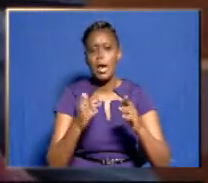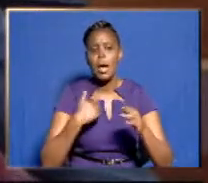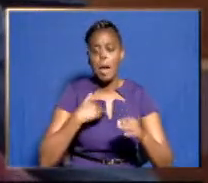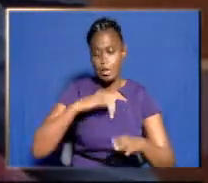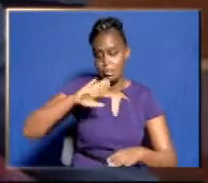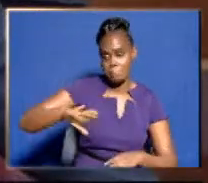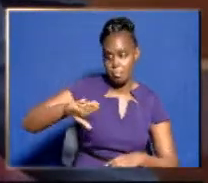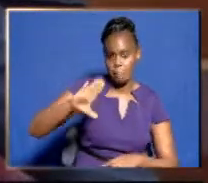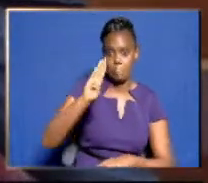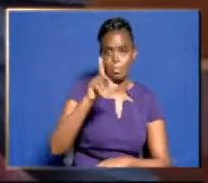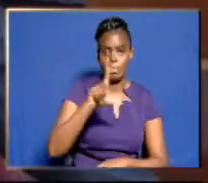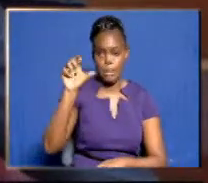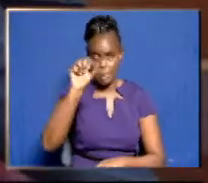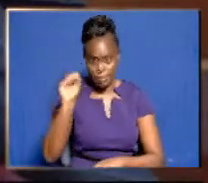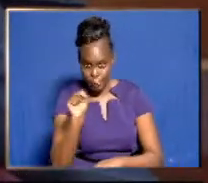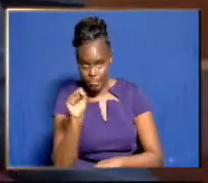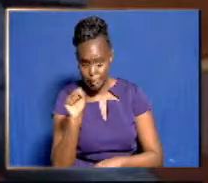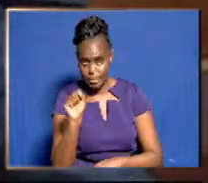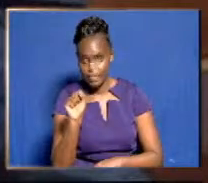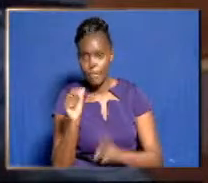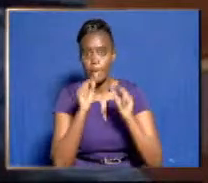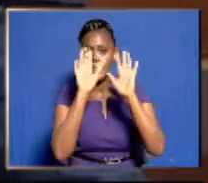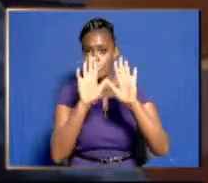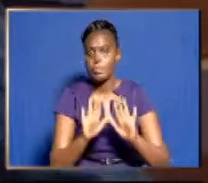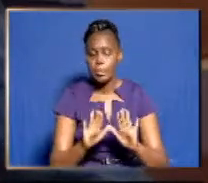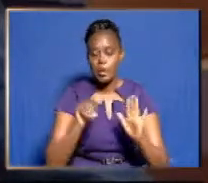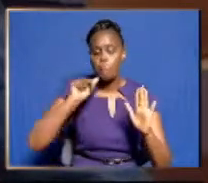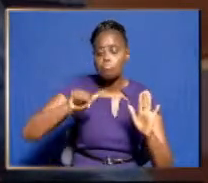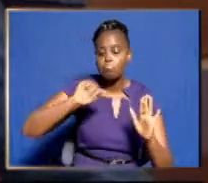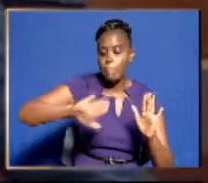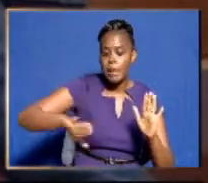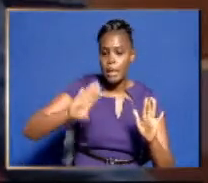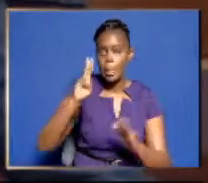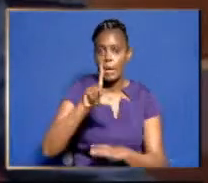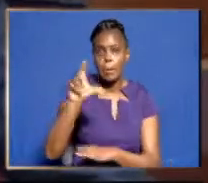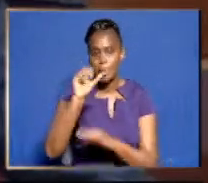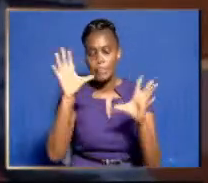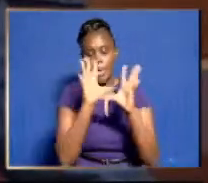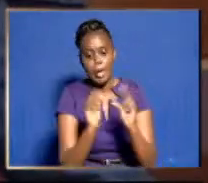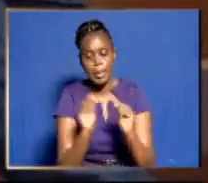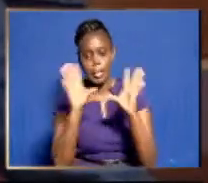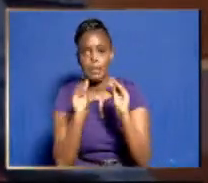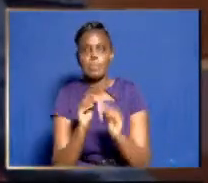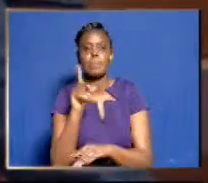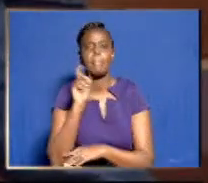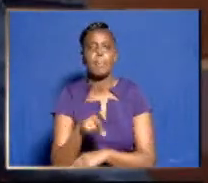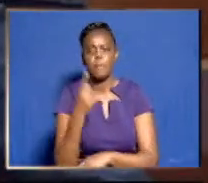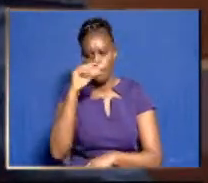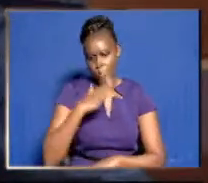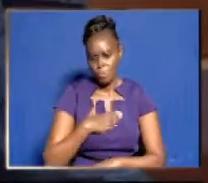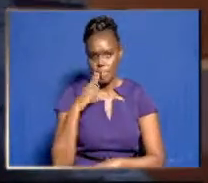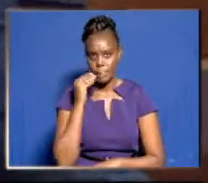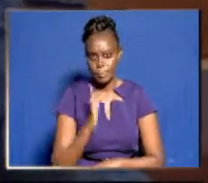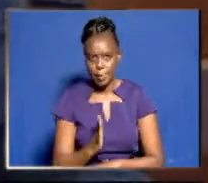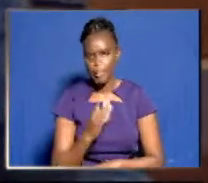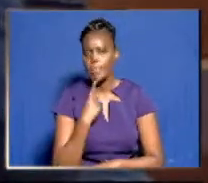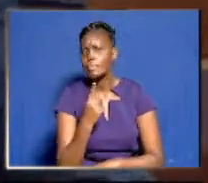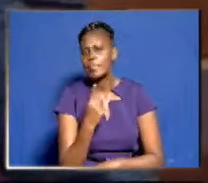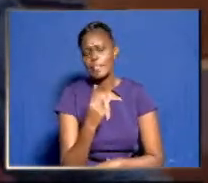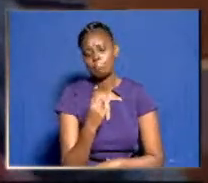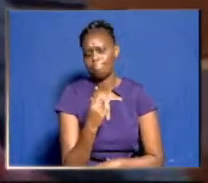Speaker. And Honorable Speaker, what is critical is these pending bills, they need to be analyzed. For me, Honorable Speaker, I just want to